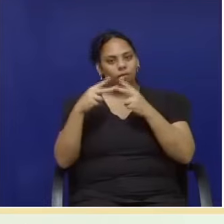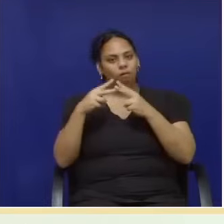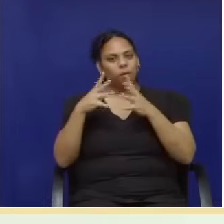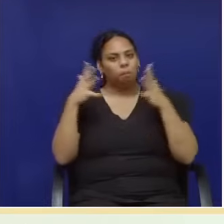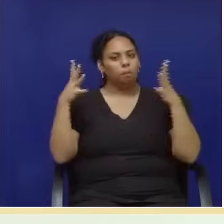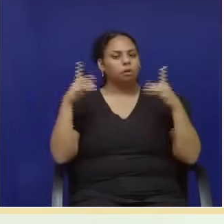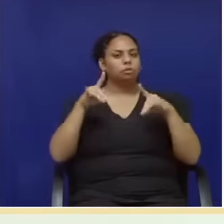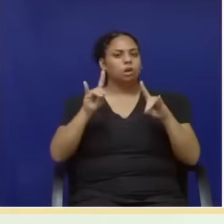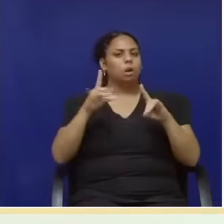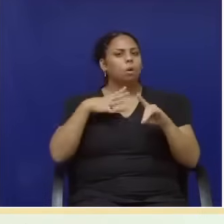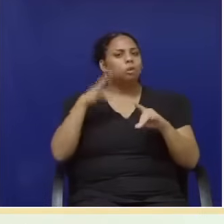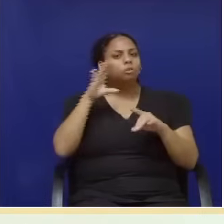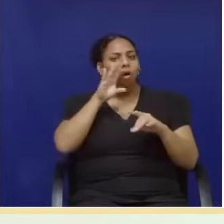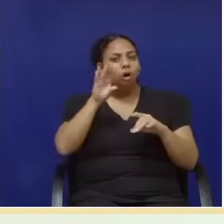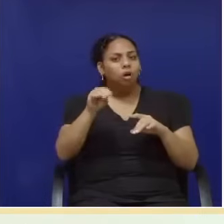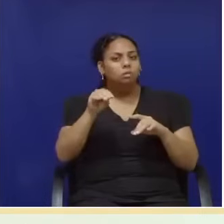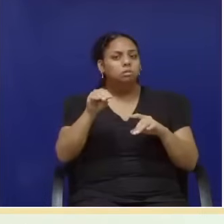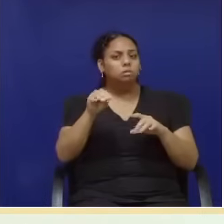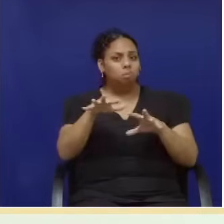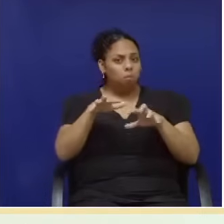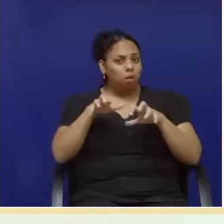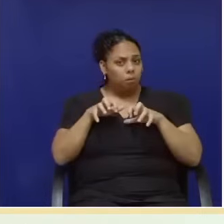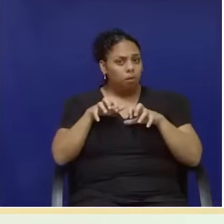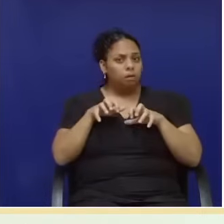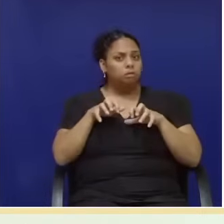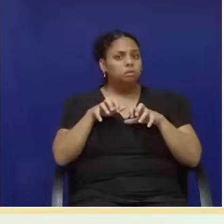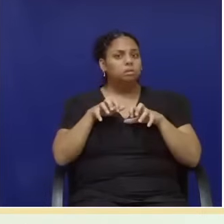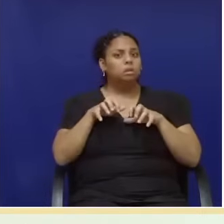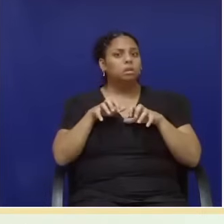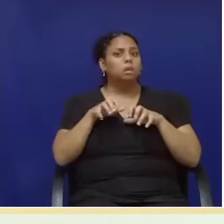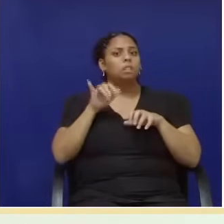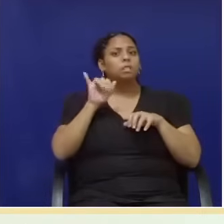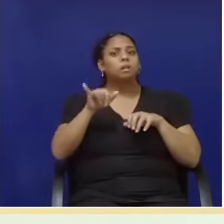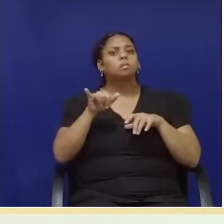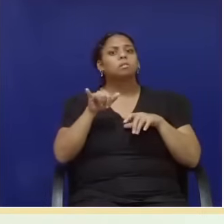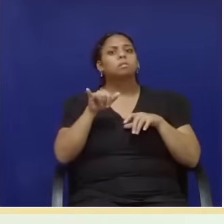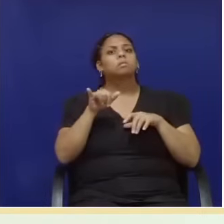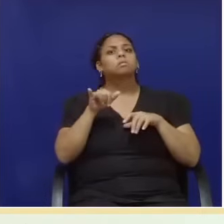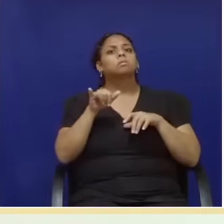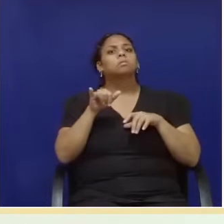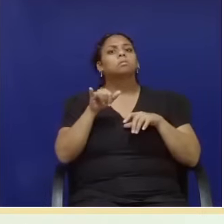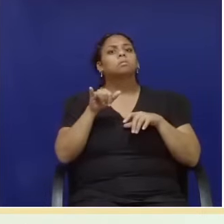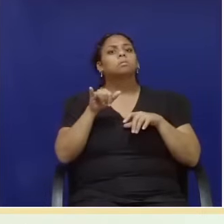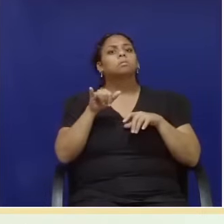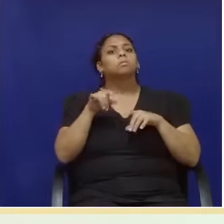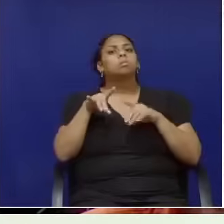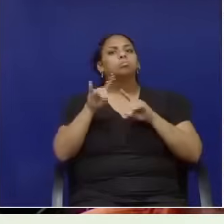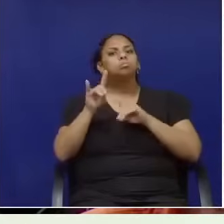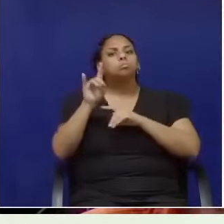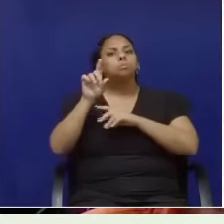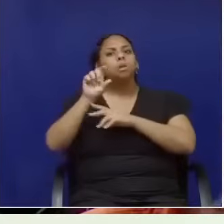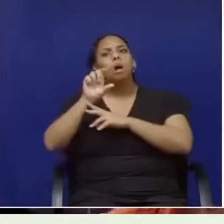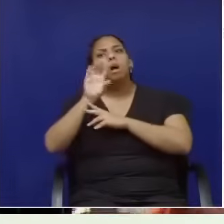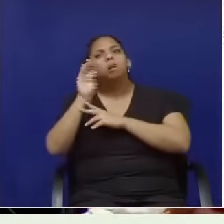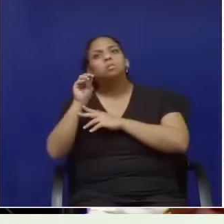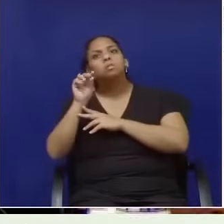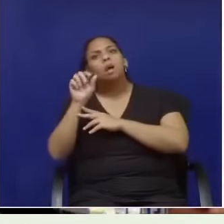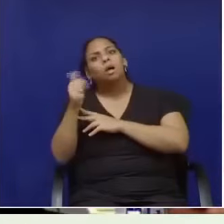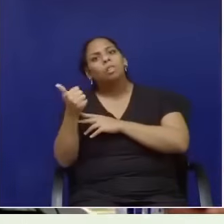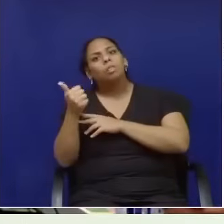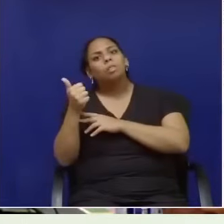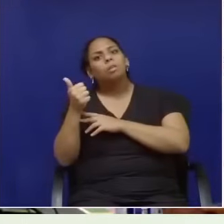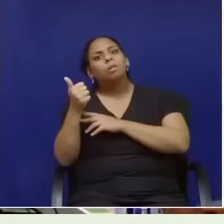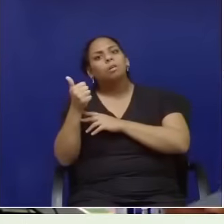is it parliamentary that iGNU lengapha ayincedisi leya GNU engapha. Insizwa